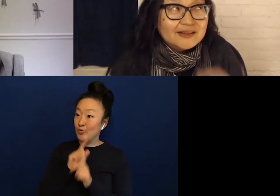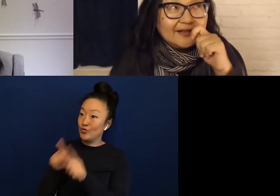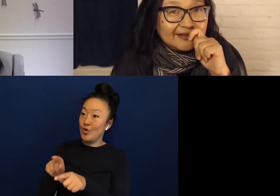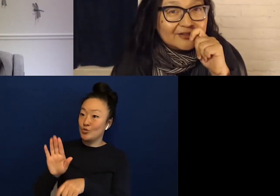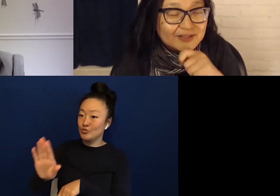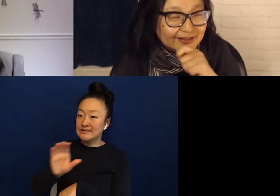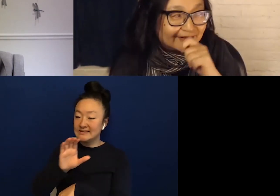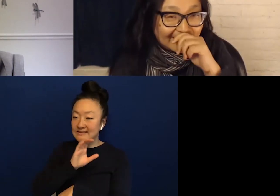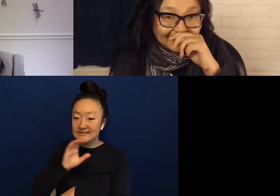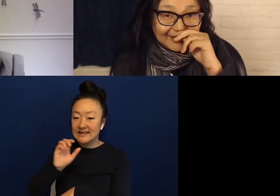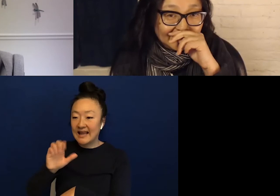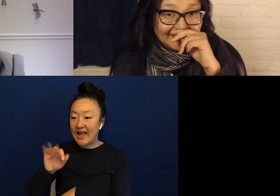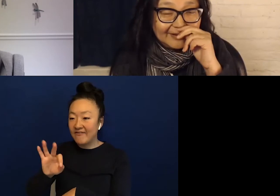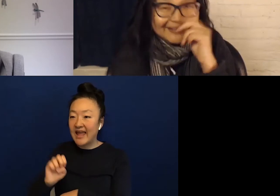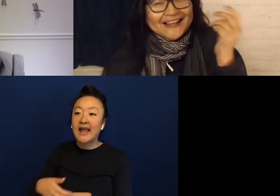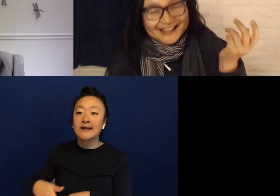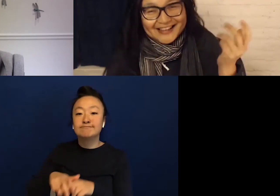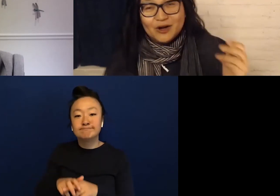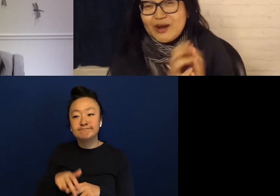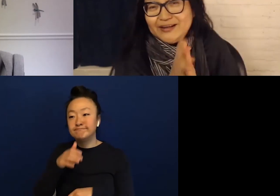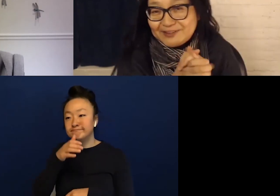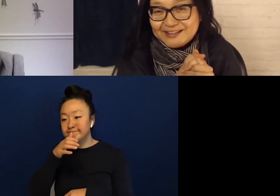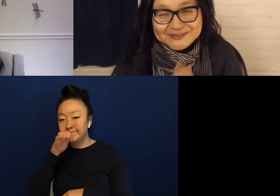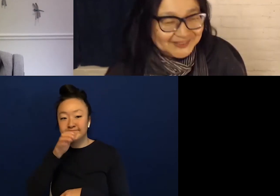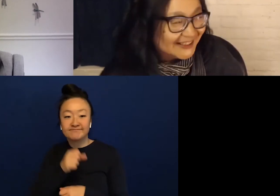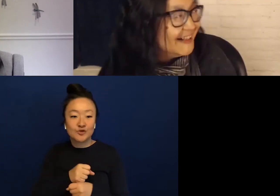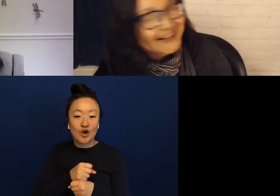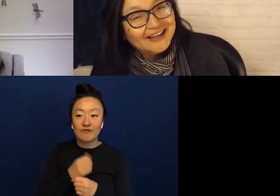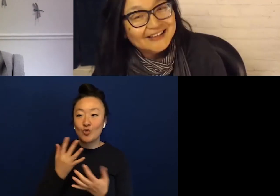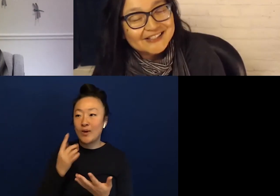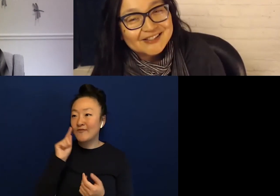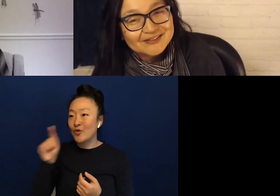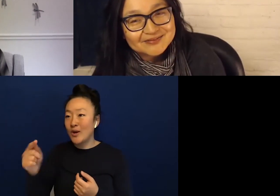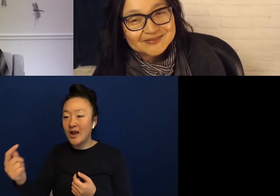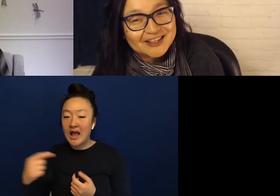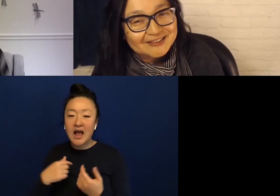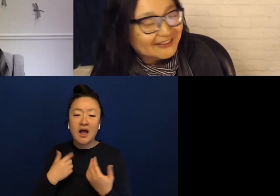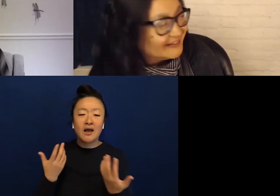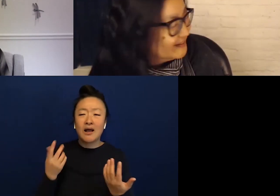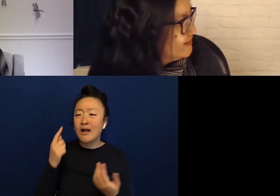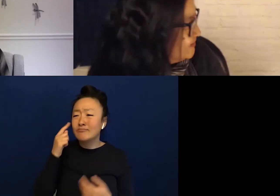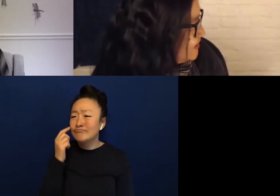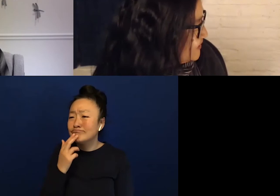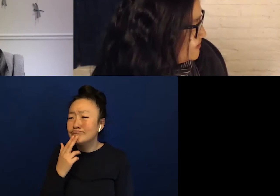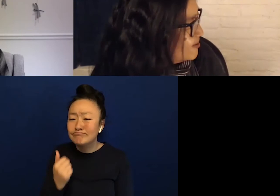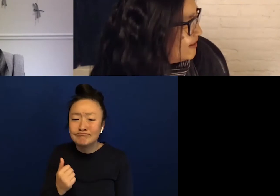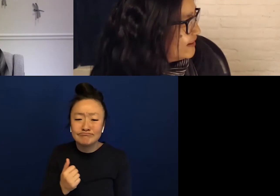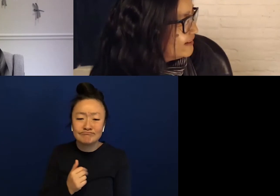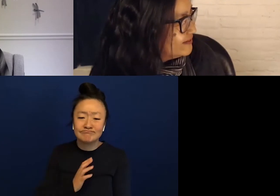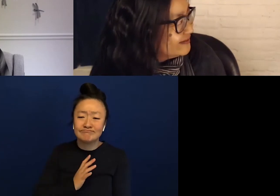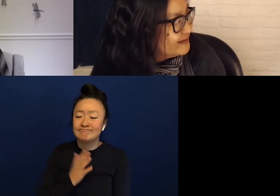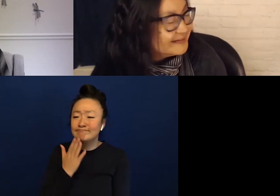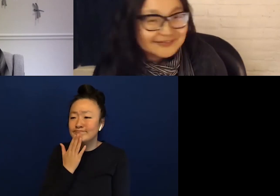just sit there, like drinking our coffee, waiting for him. I think Yeah. it's just so cute and